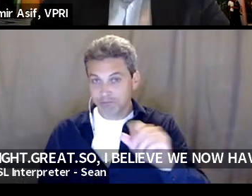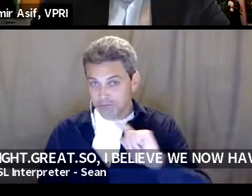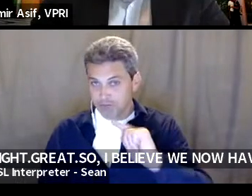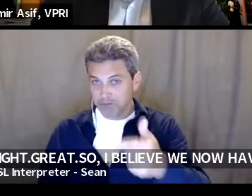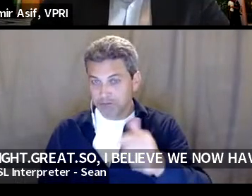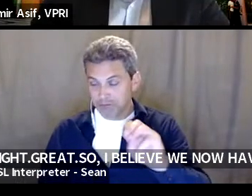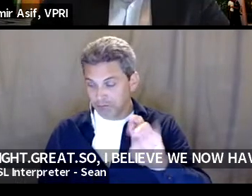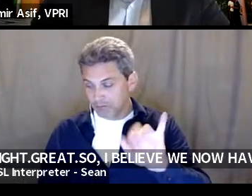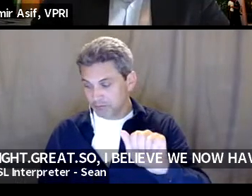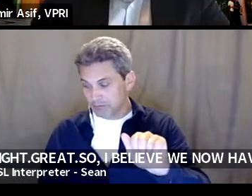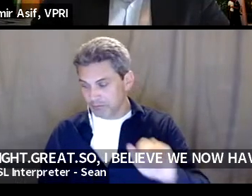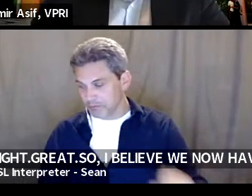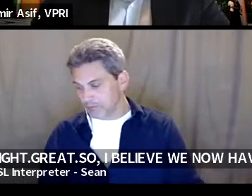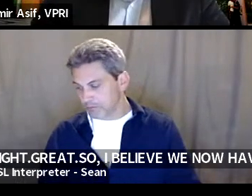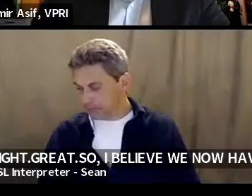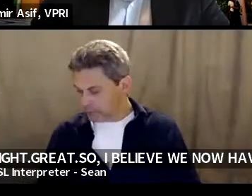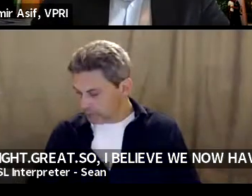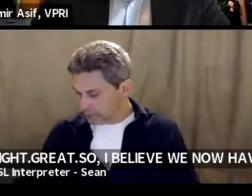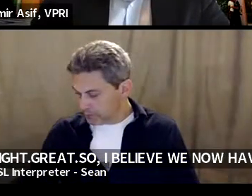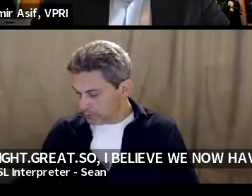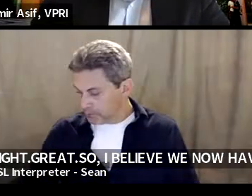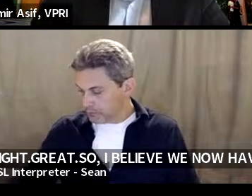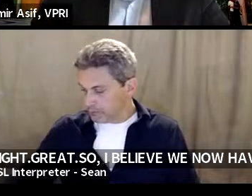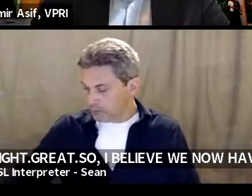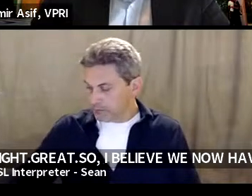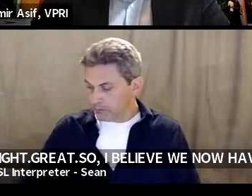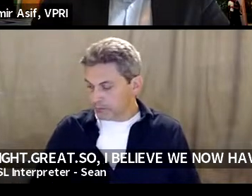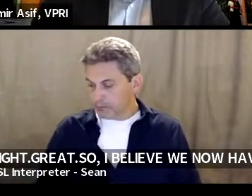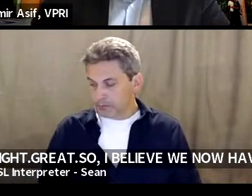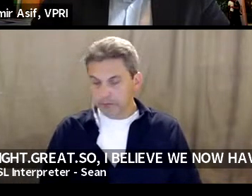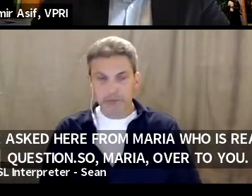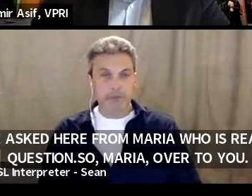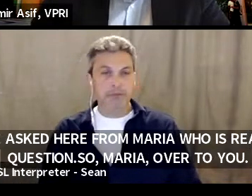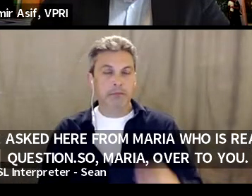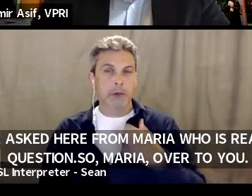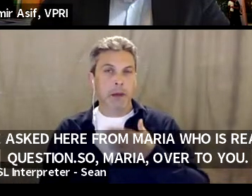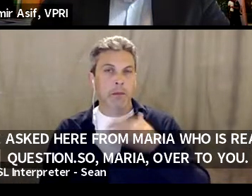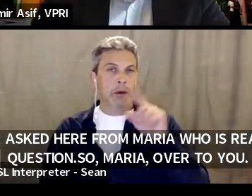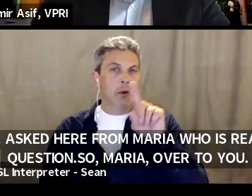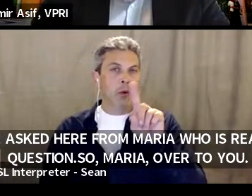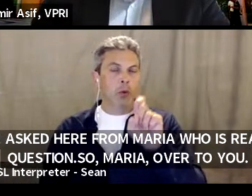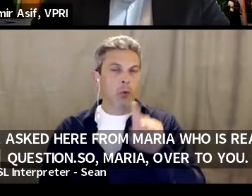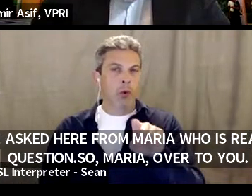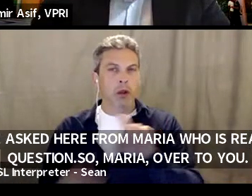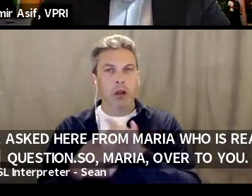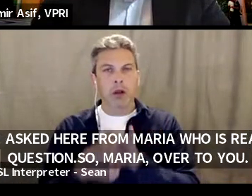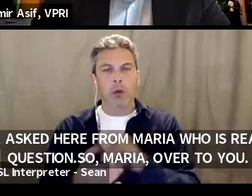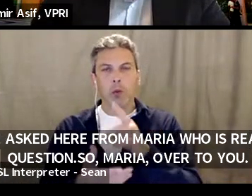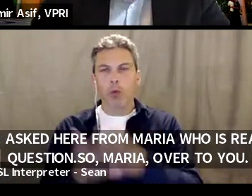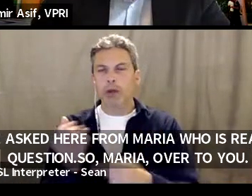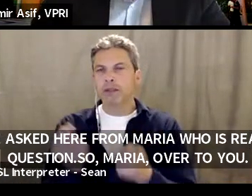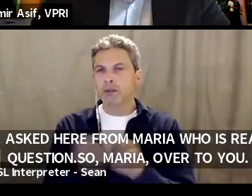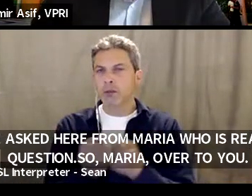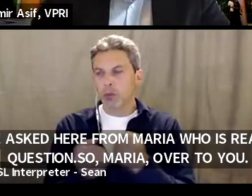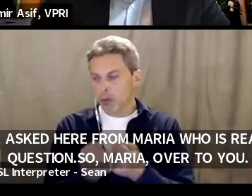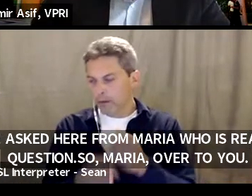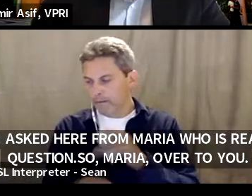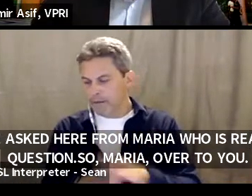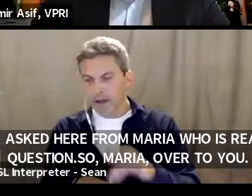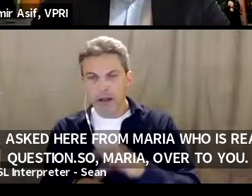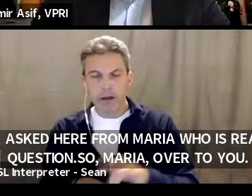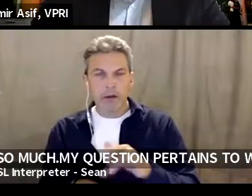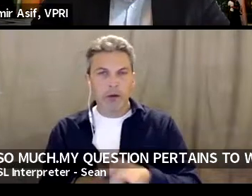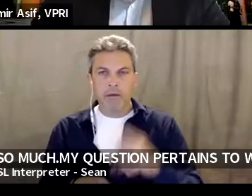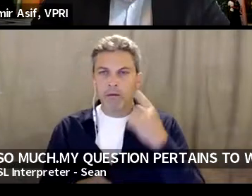you. Thank you so much. My question pertains to what supports are currently available or will be available